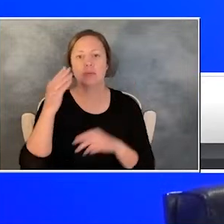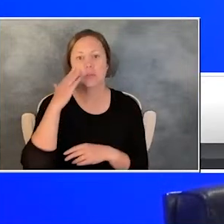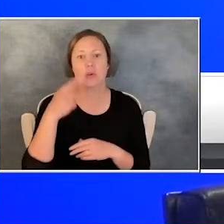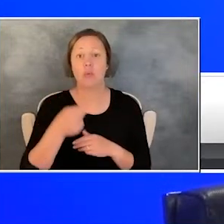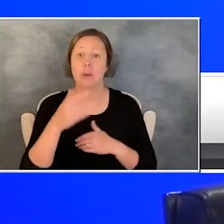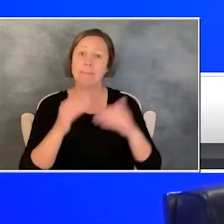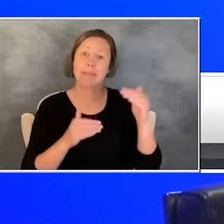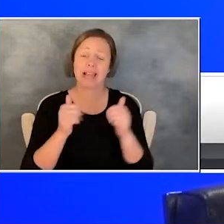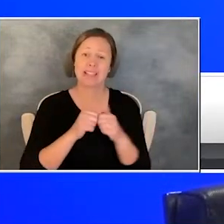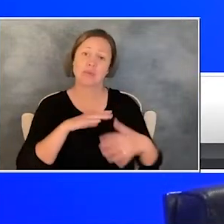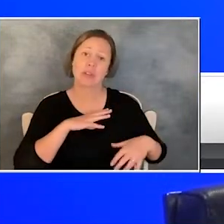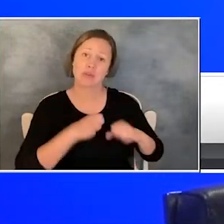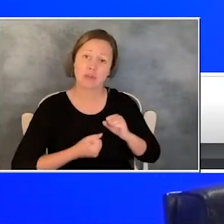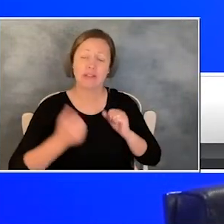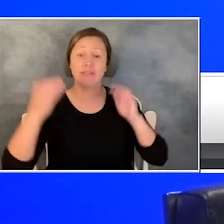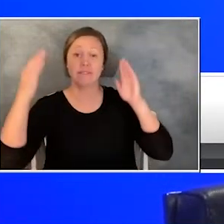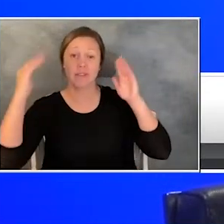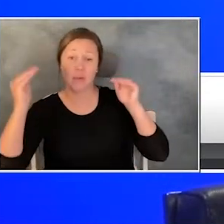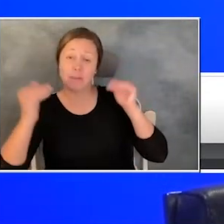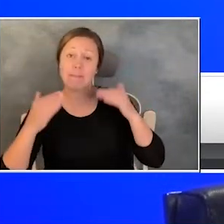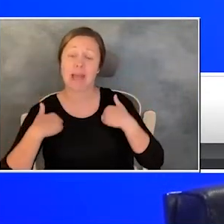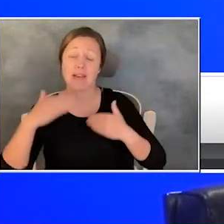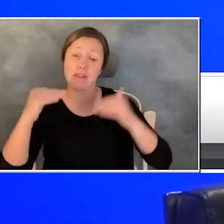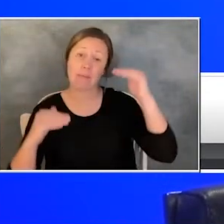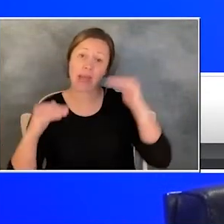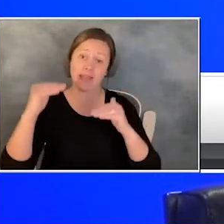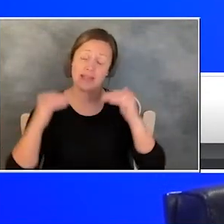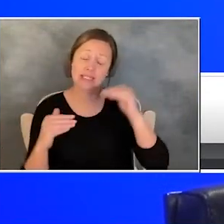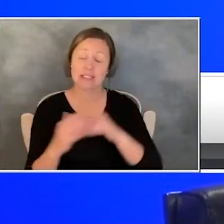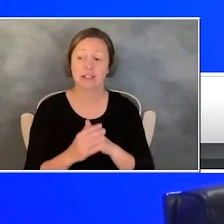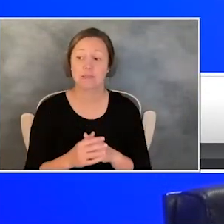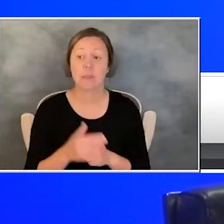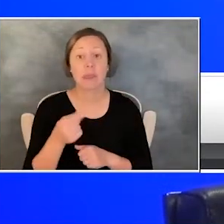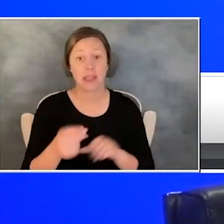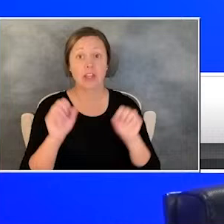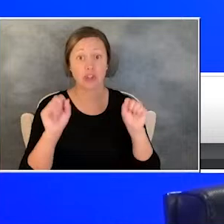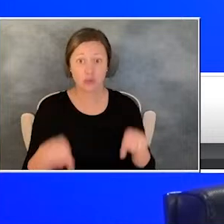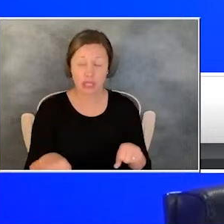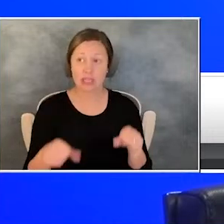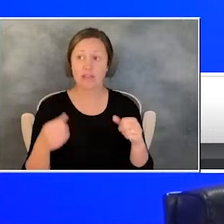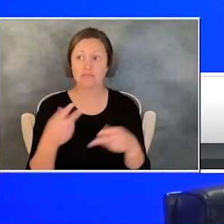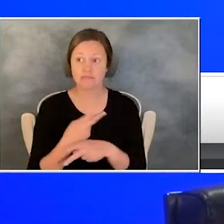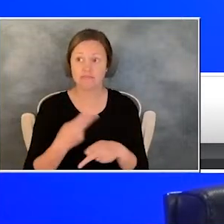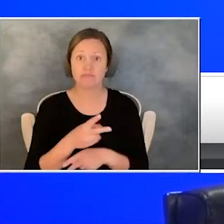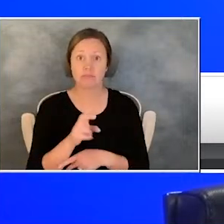and hope, that you can find a pathway